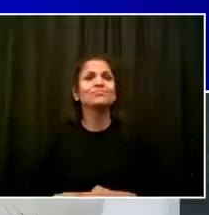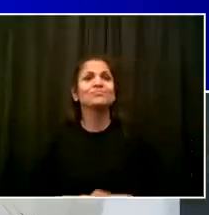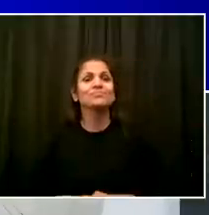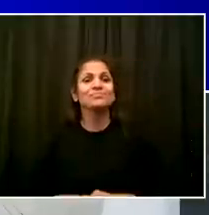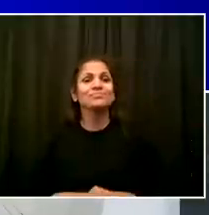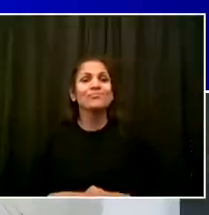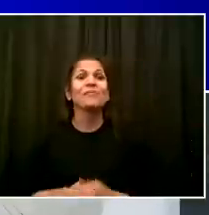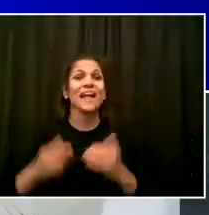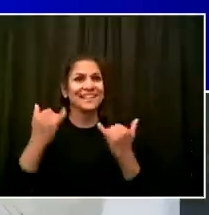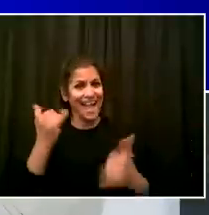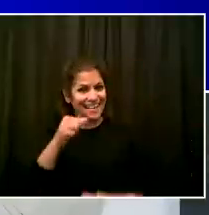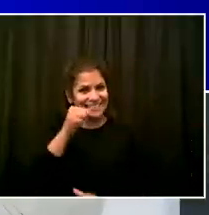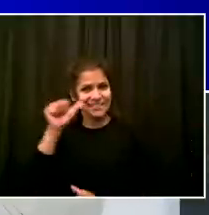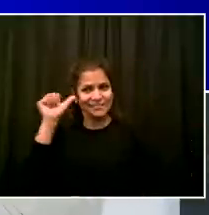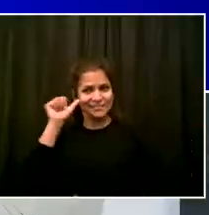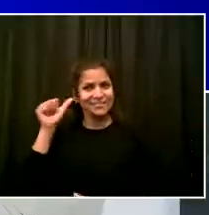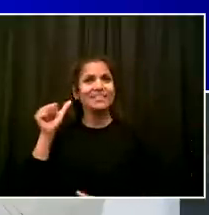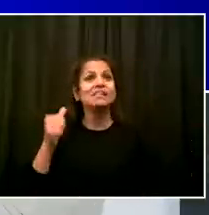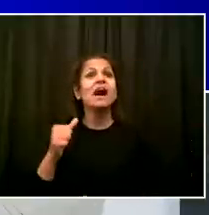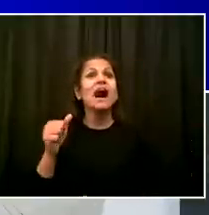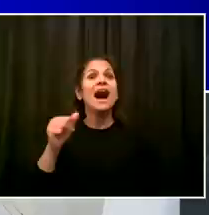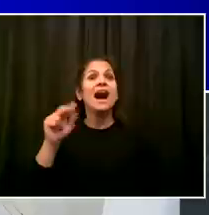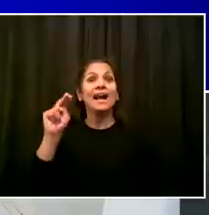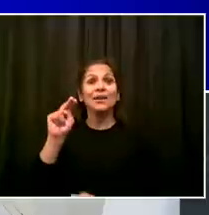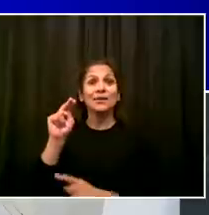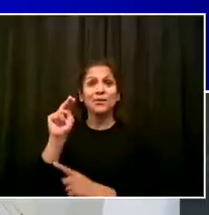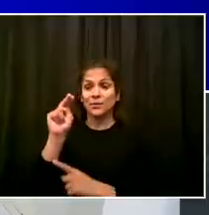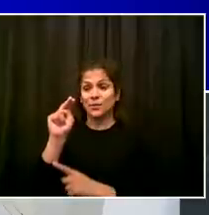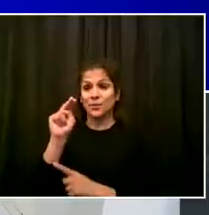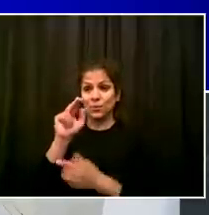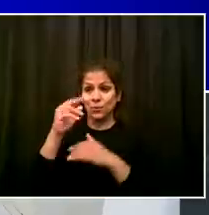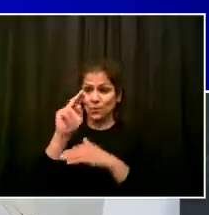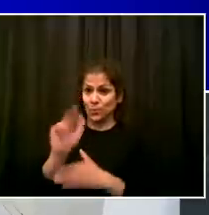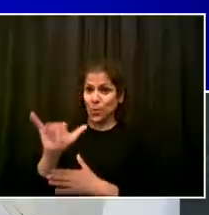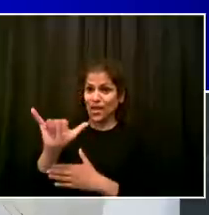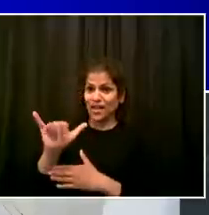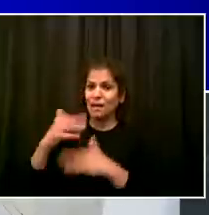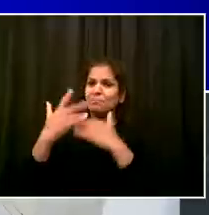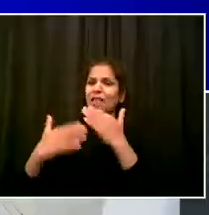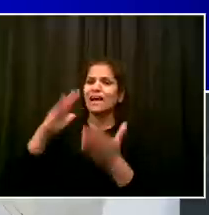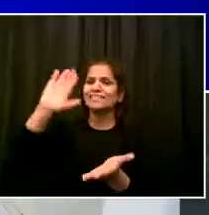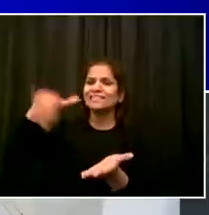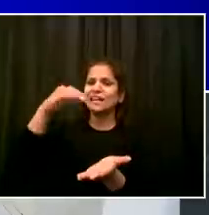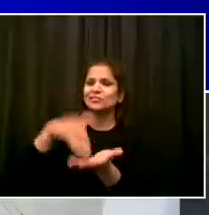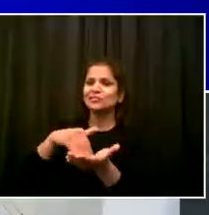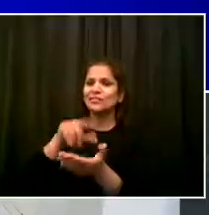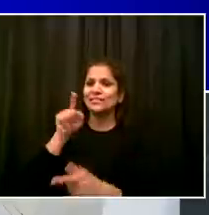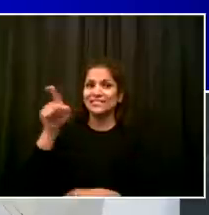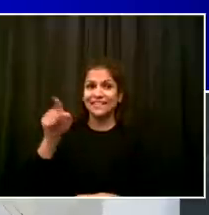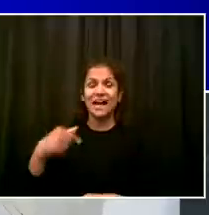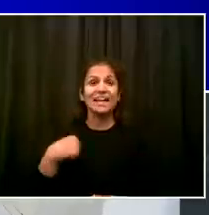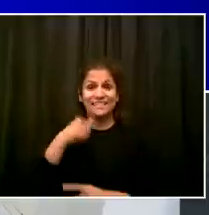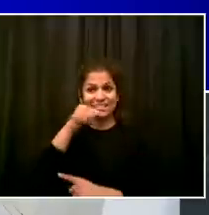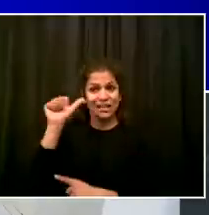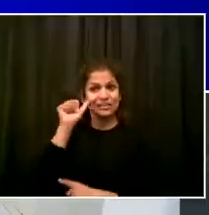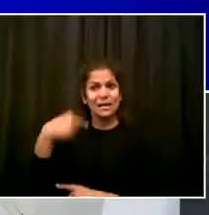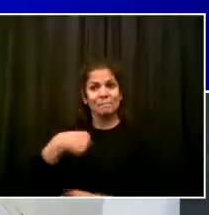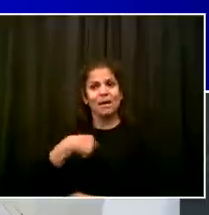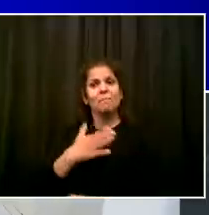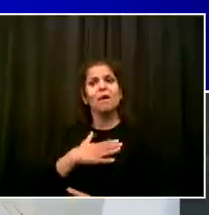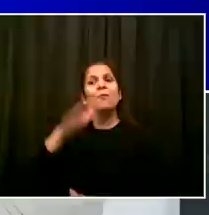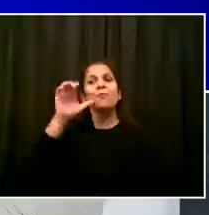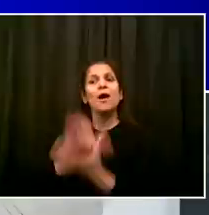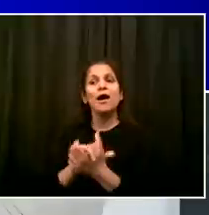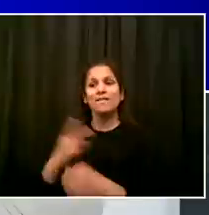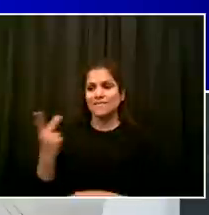What amazing work they do. Shirlane and I went and gave blood yesterday. And